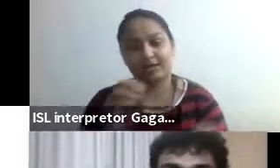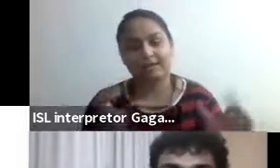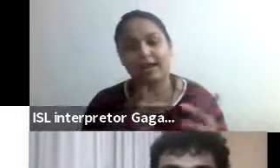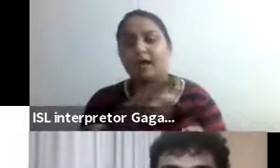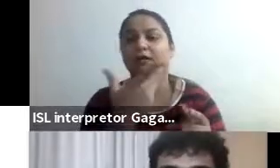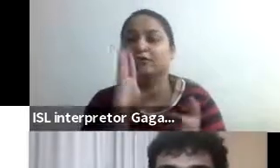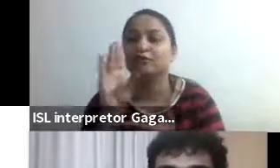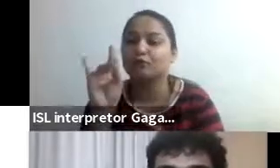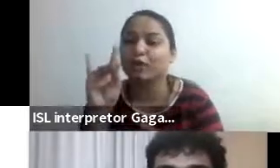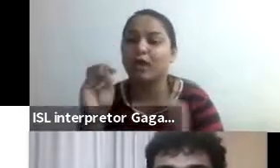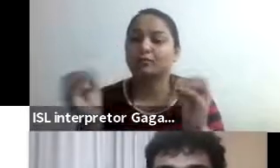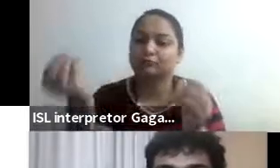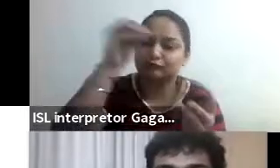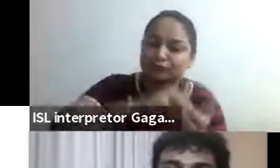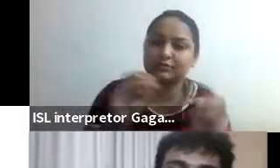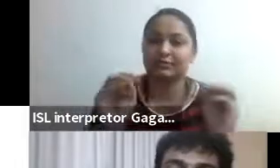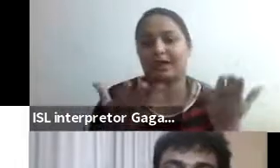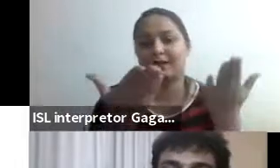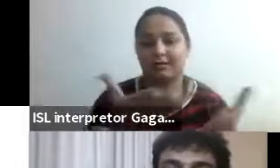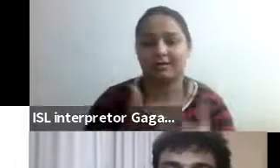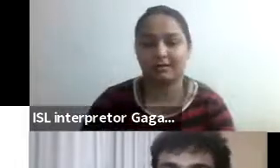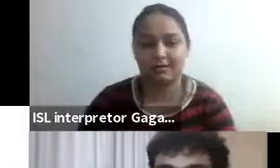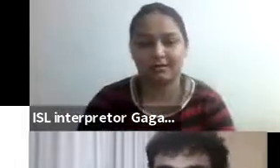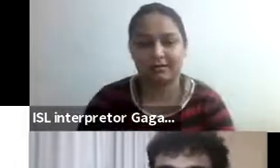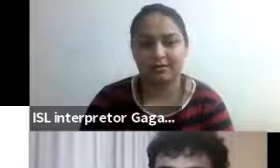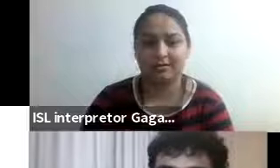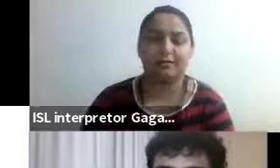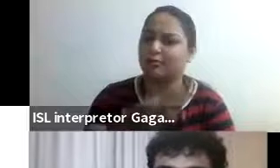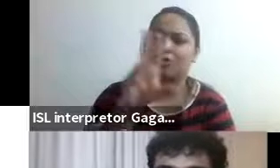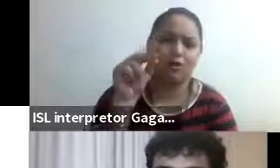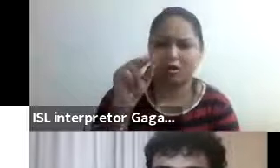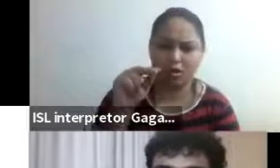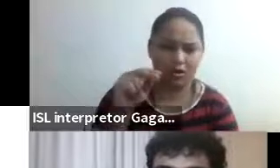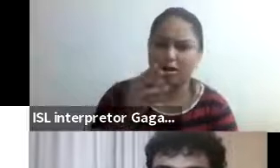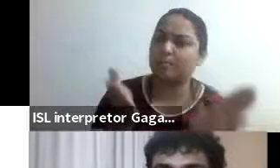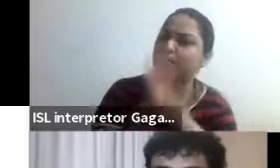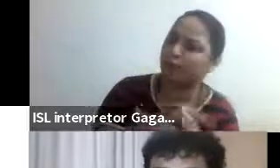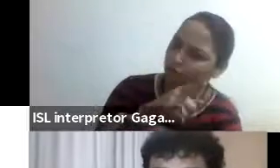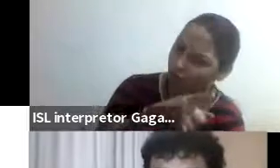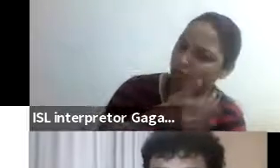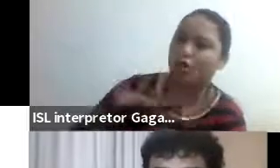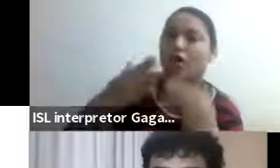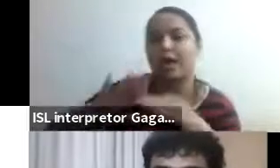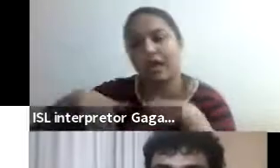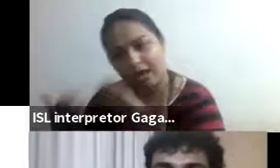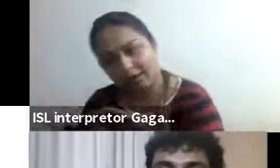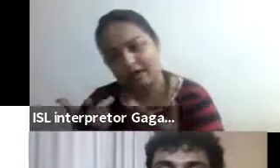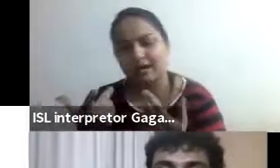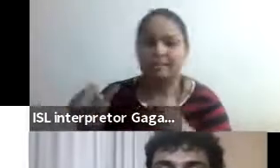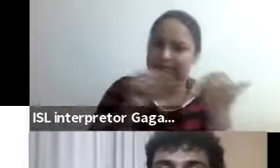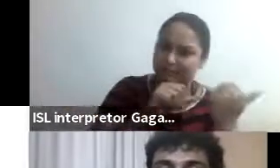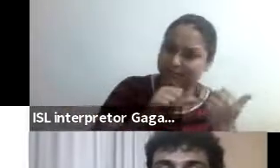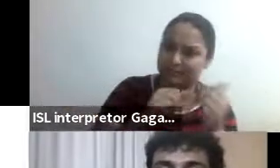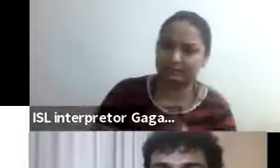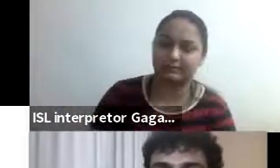dots. This I mean, it's not like this painting is necessarily before or immediately after the previous ones,